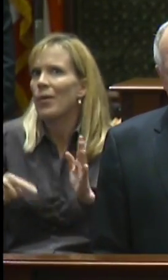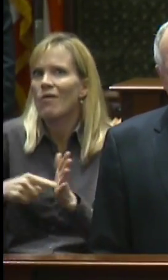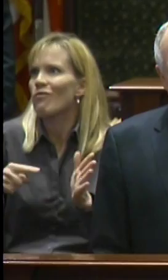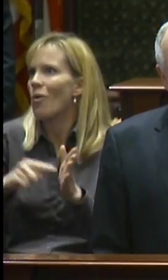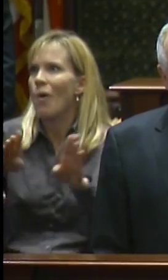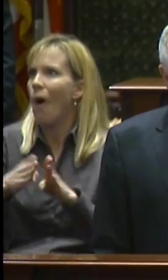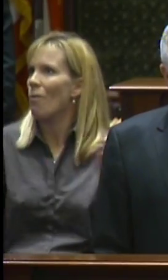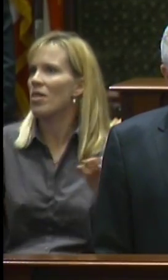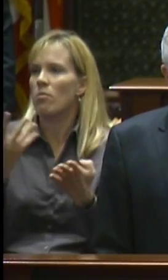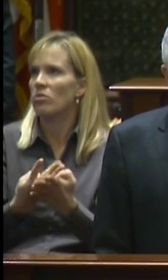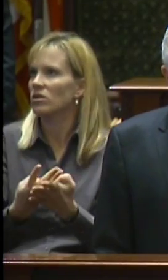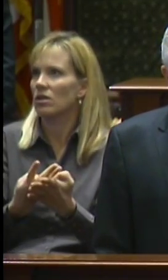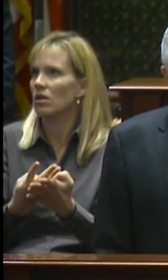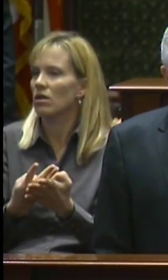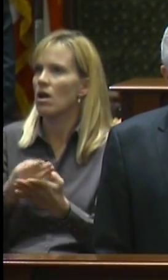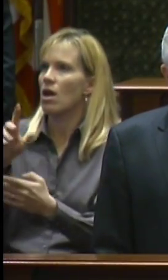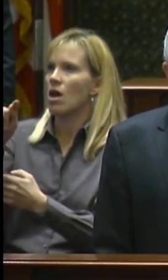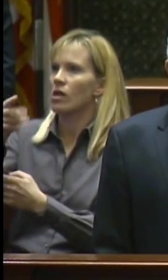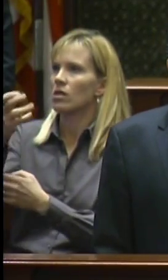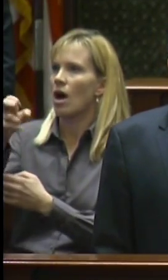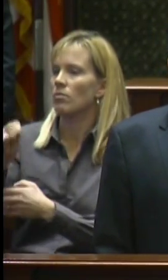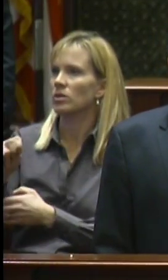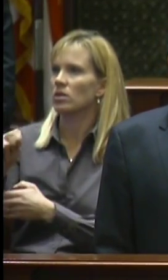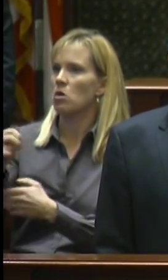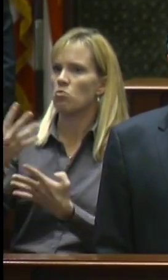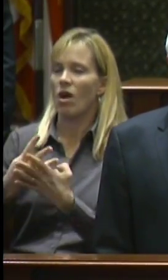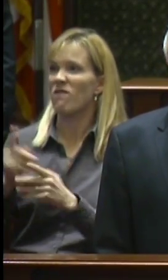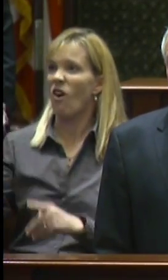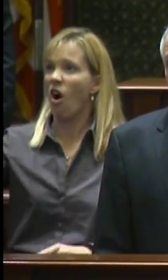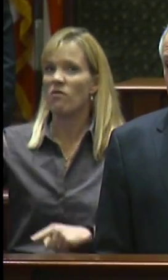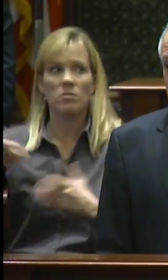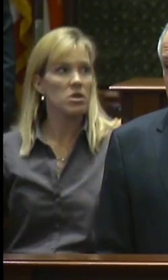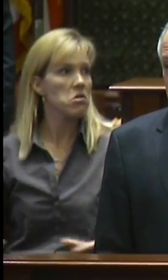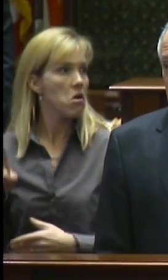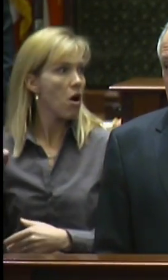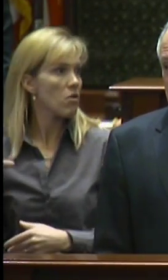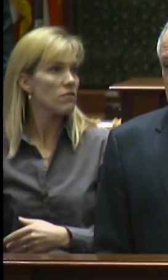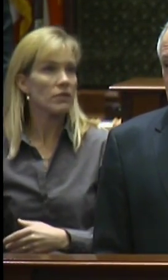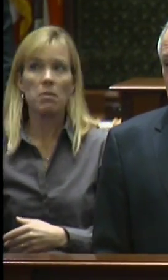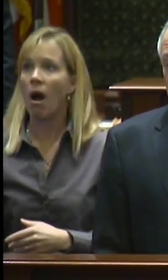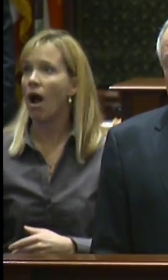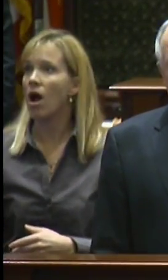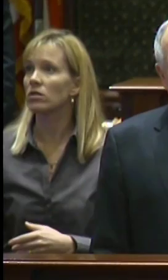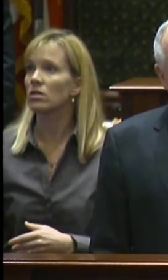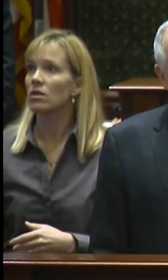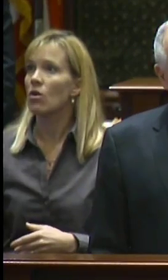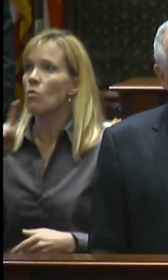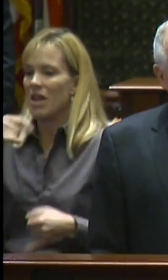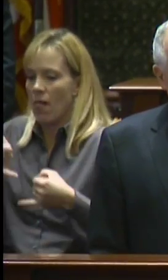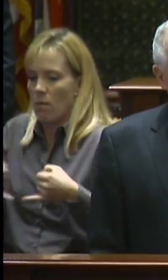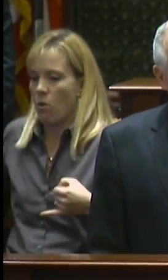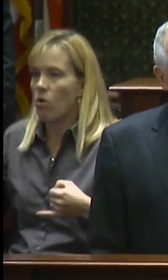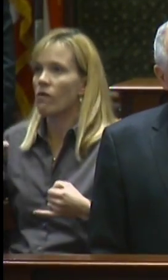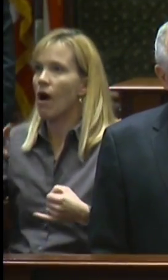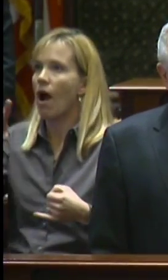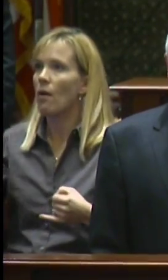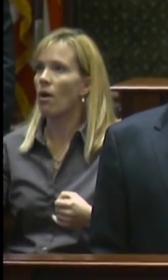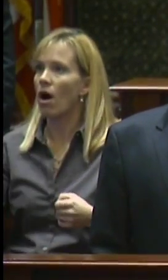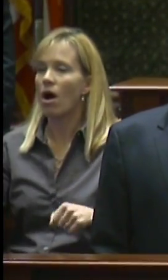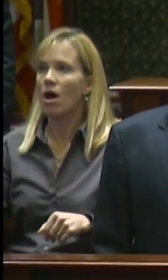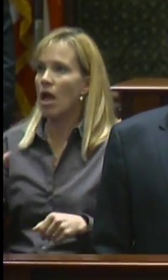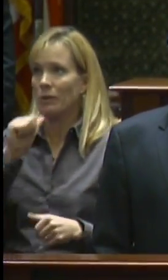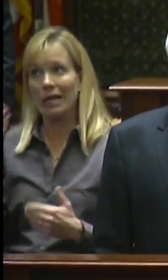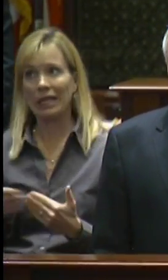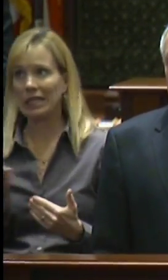open. Thompson Prison, far away from here, probably 150 miles, right on the border of Iowa. It